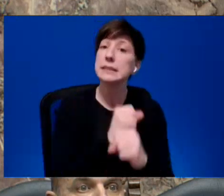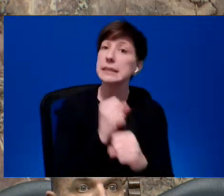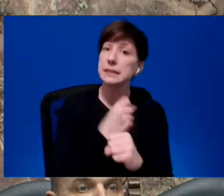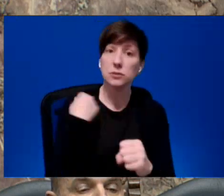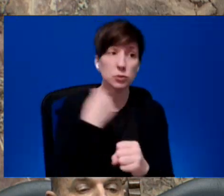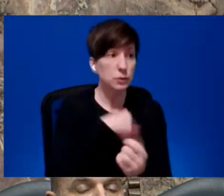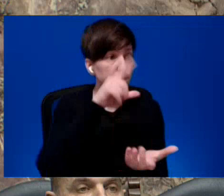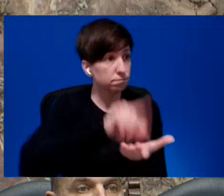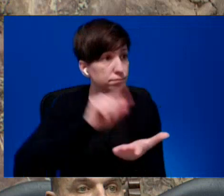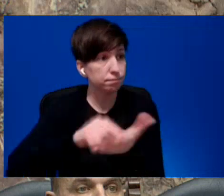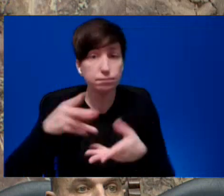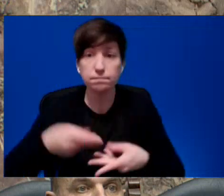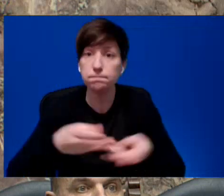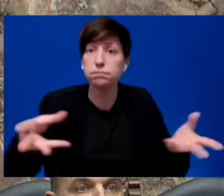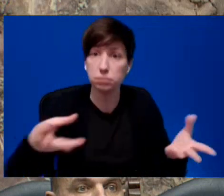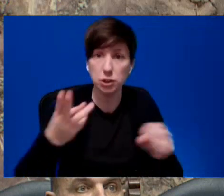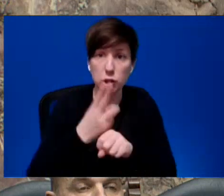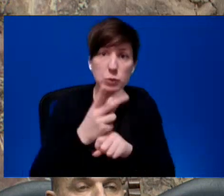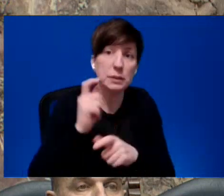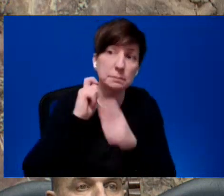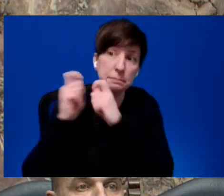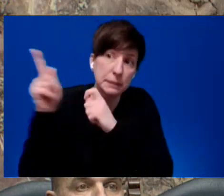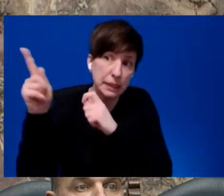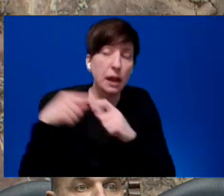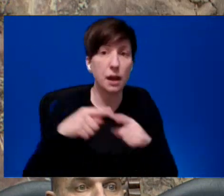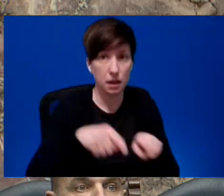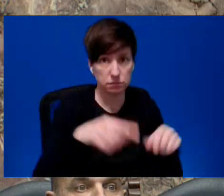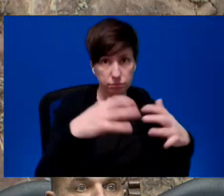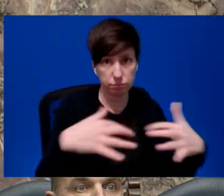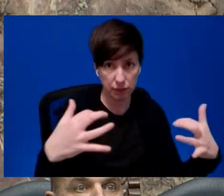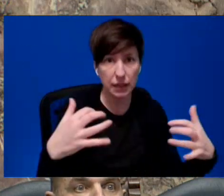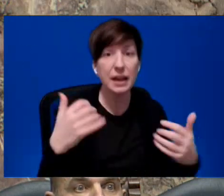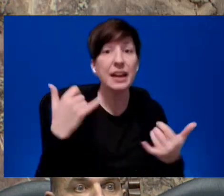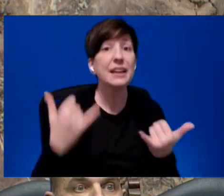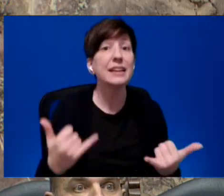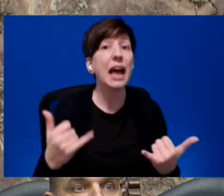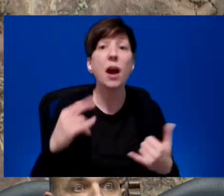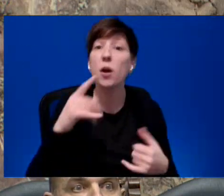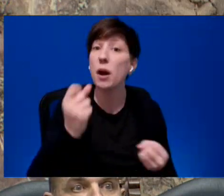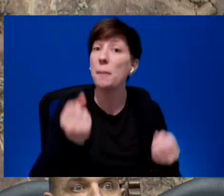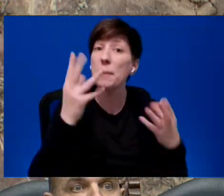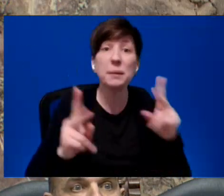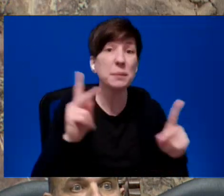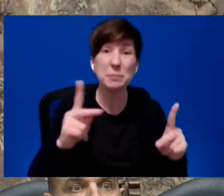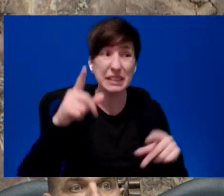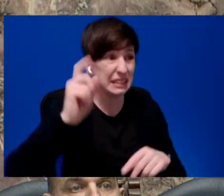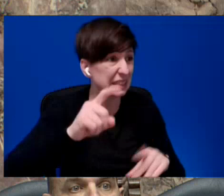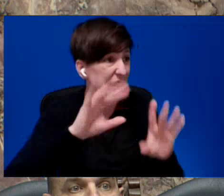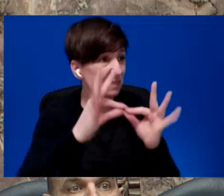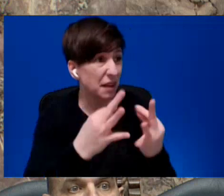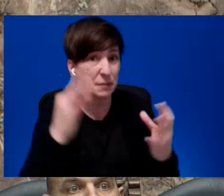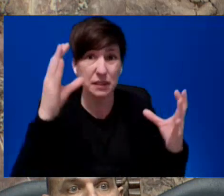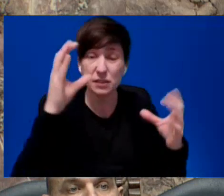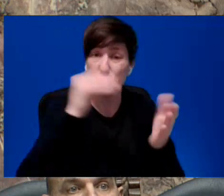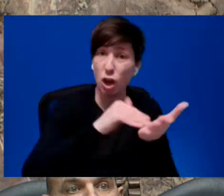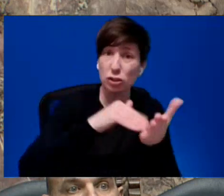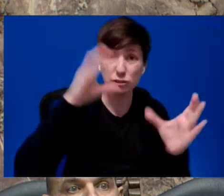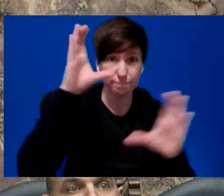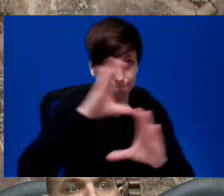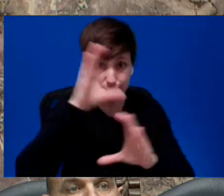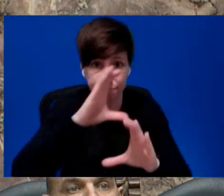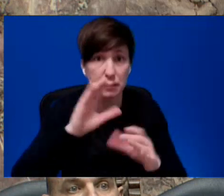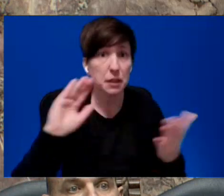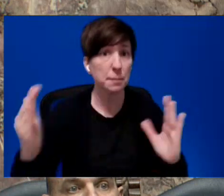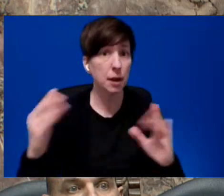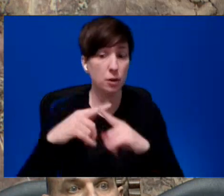everywhere else. There are fewer people now looking for a family doctor today than there were in 2017 in the context of a time when